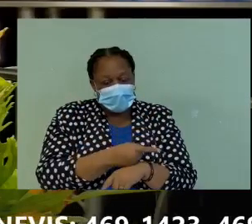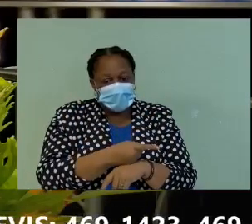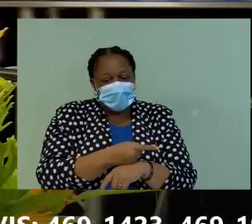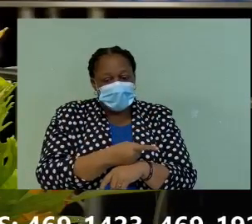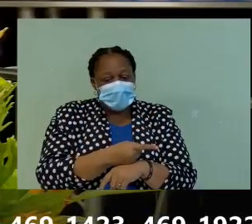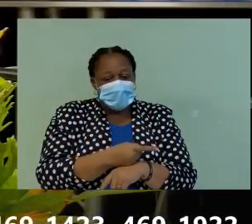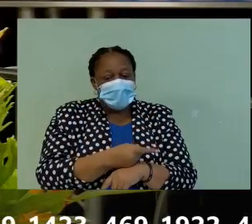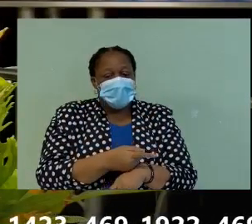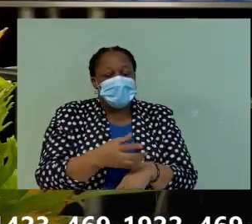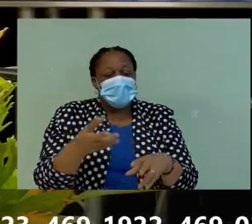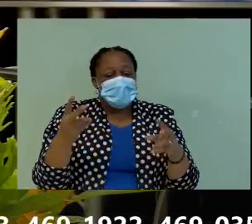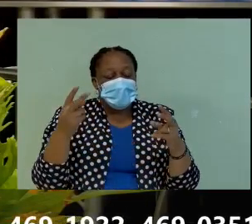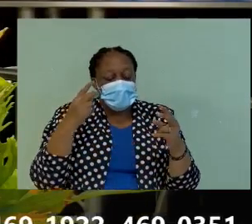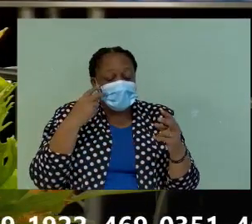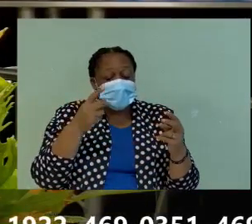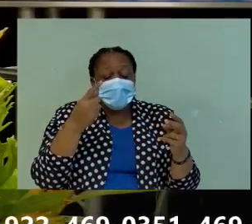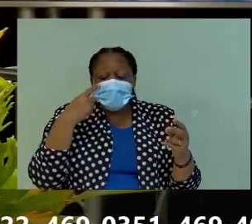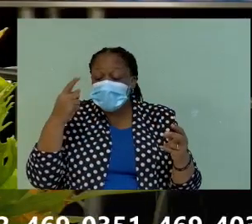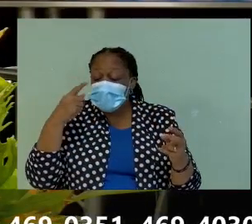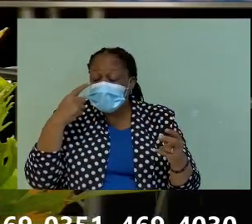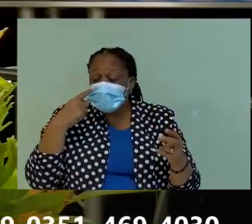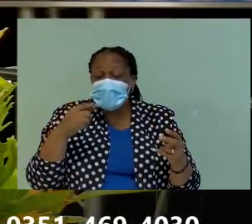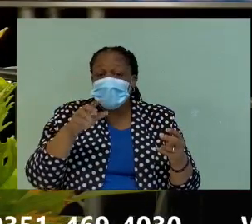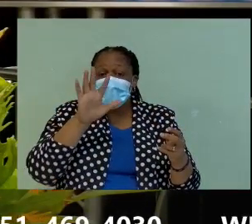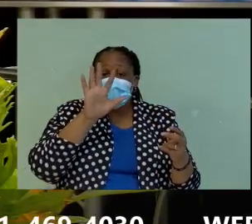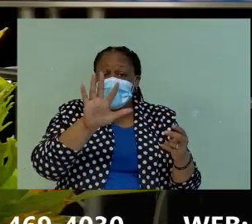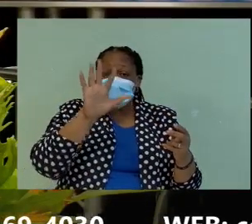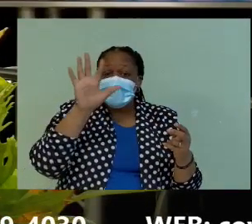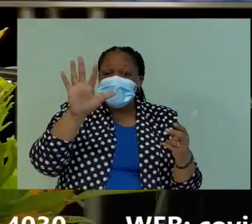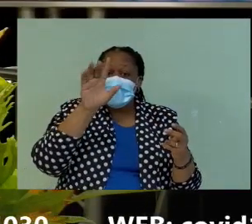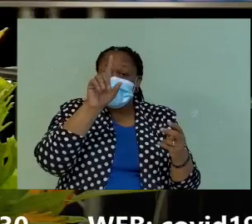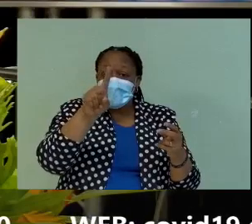has assessed 551 businesses.